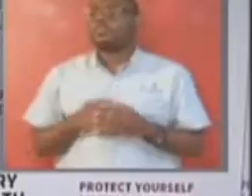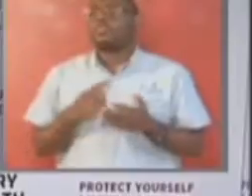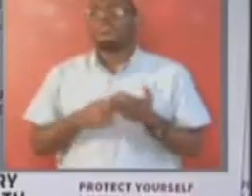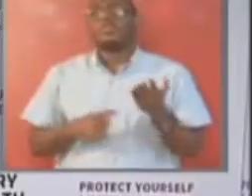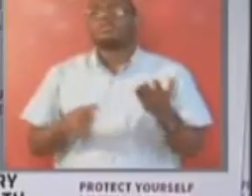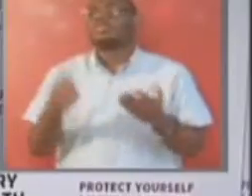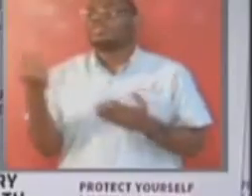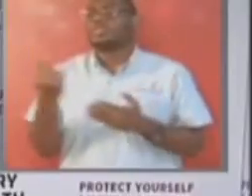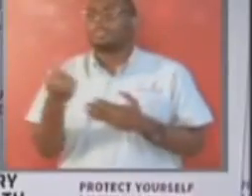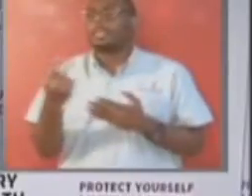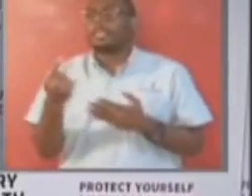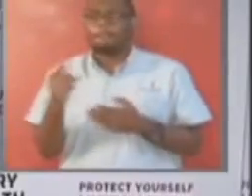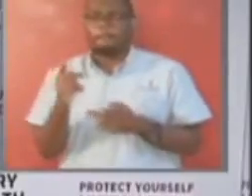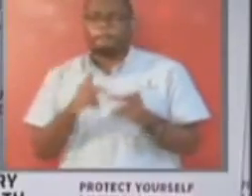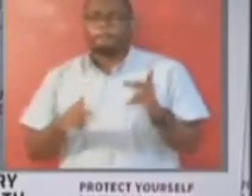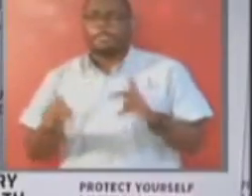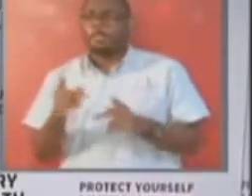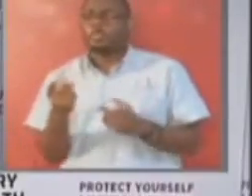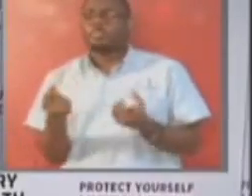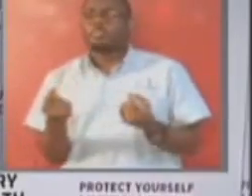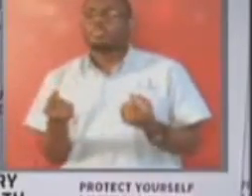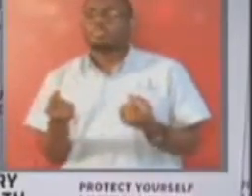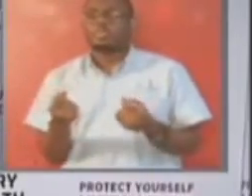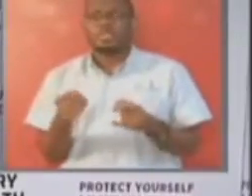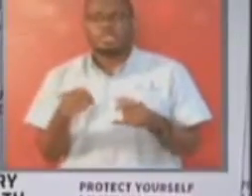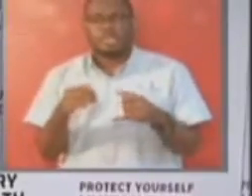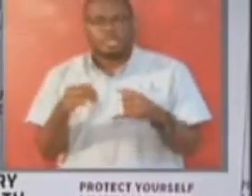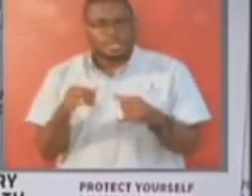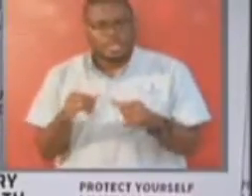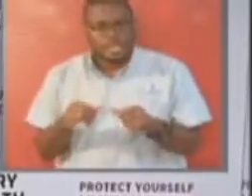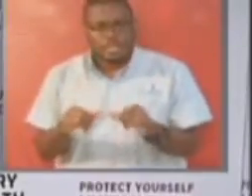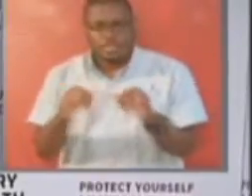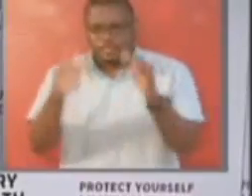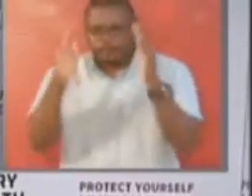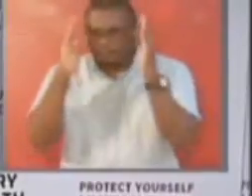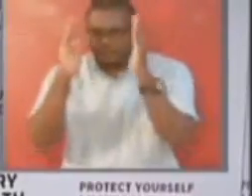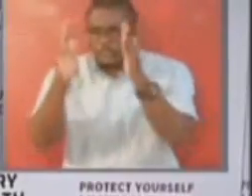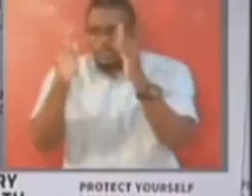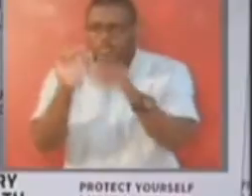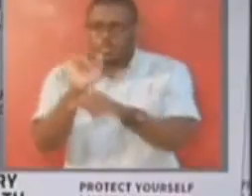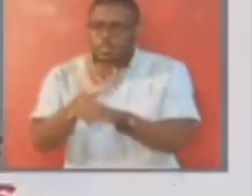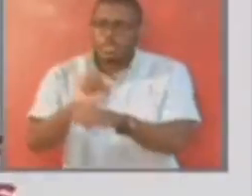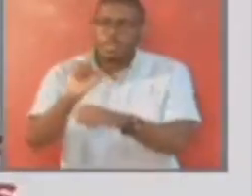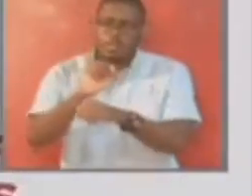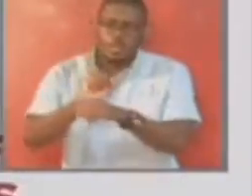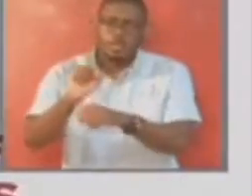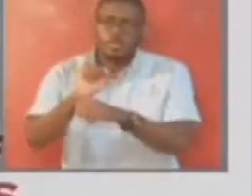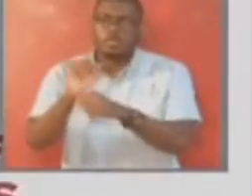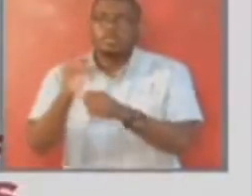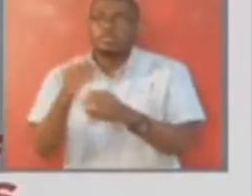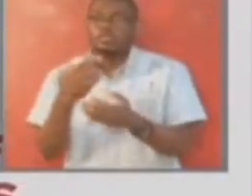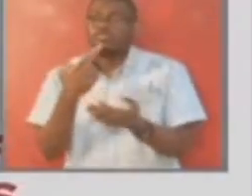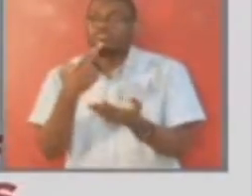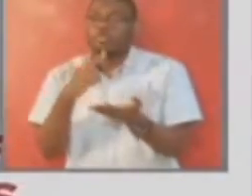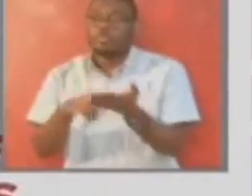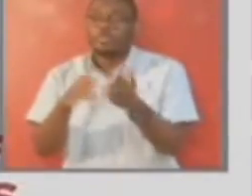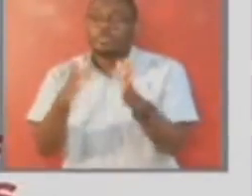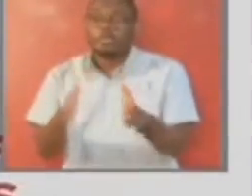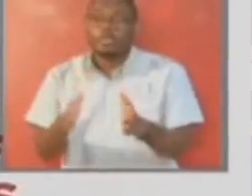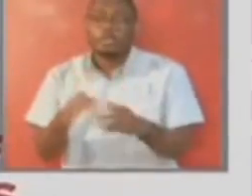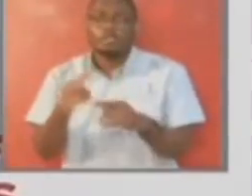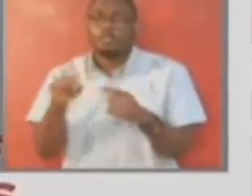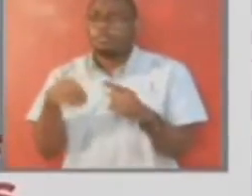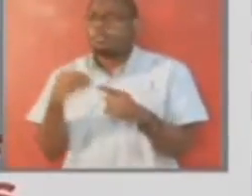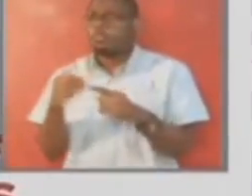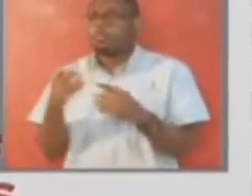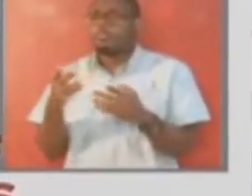keep motivated? Dr. St. Bernard, one of the reporters earlier talked about the